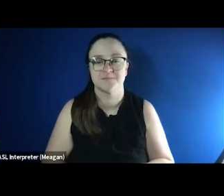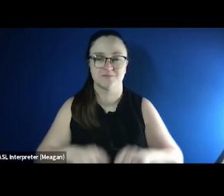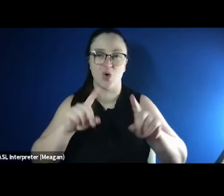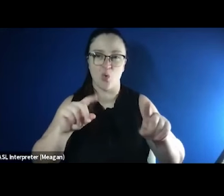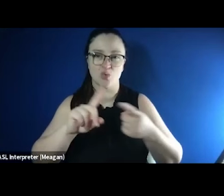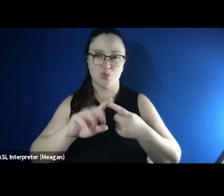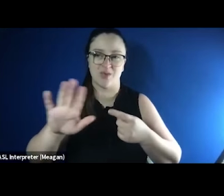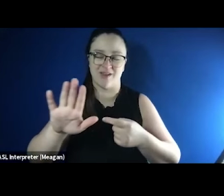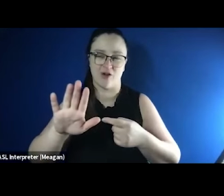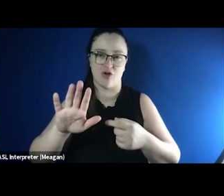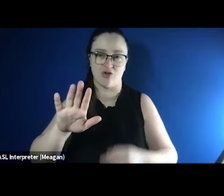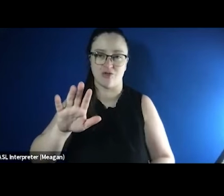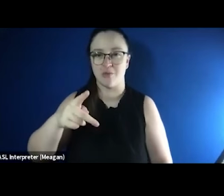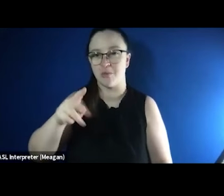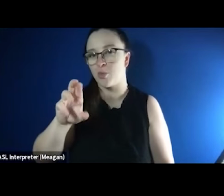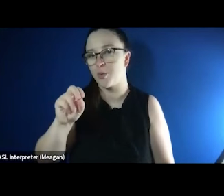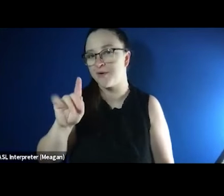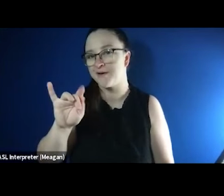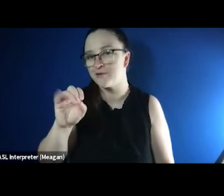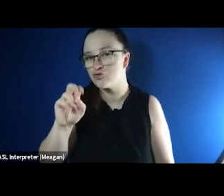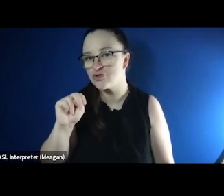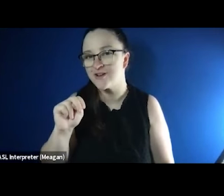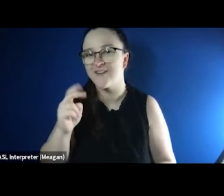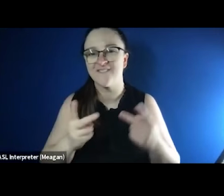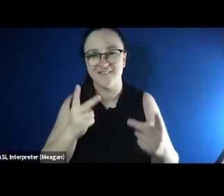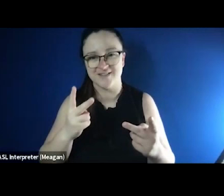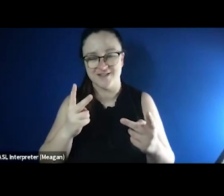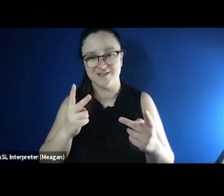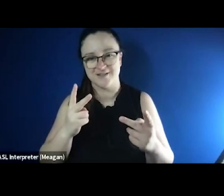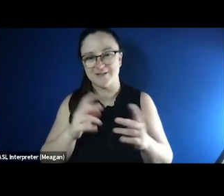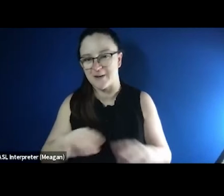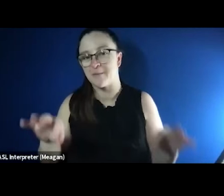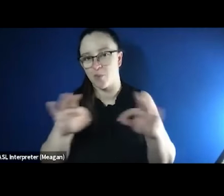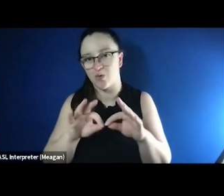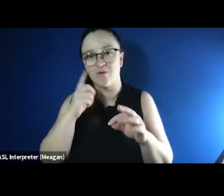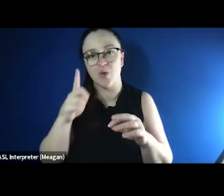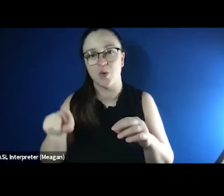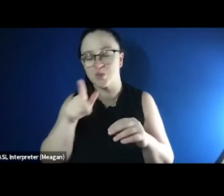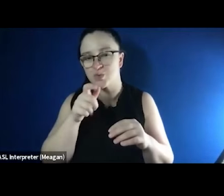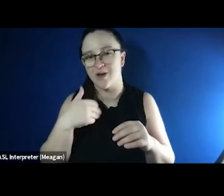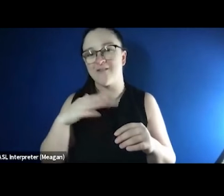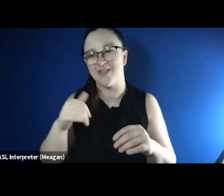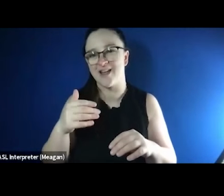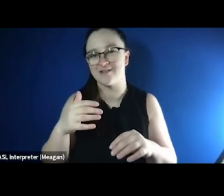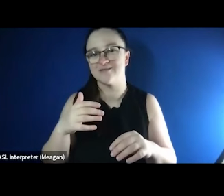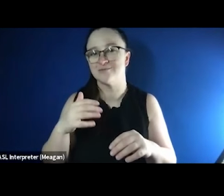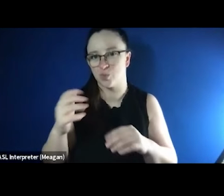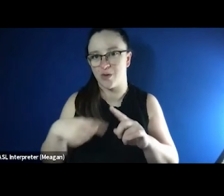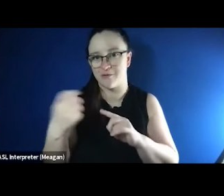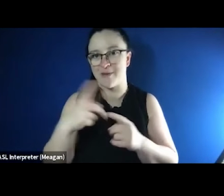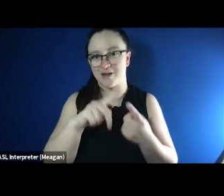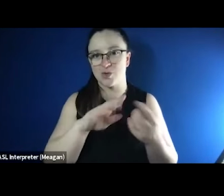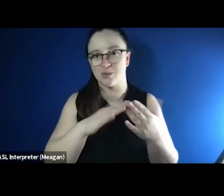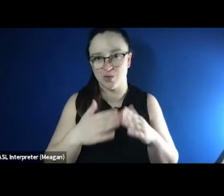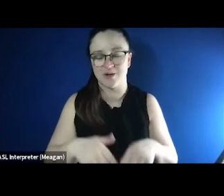parole office visits will be important for those who have, again, supervision terms post-reentry. But this may become more